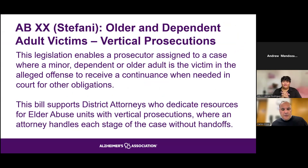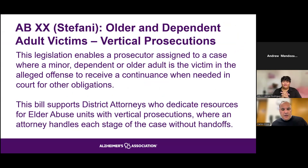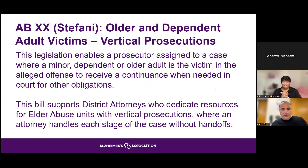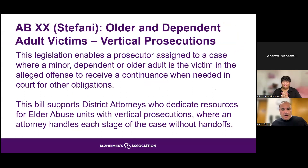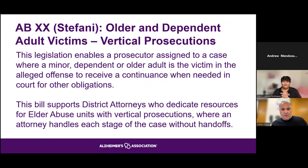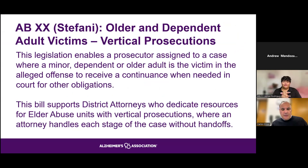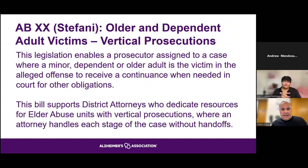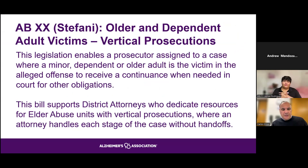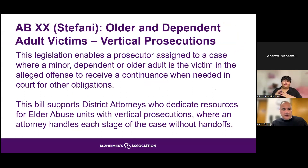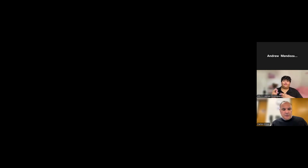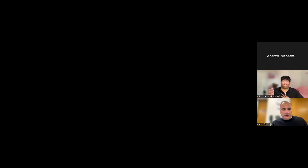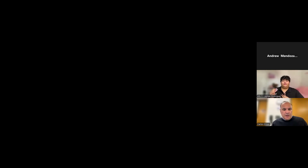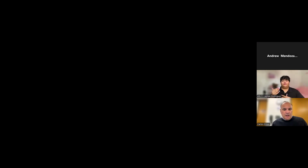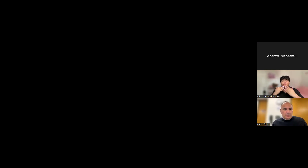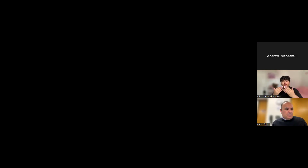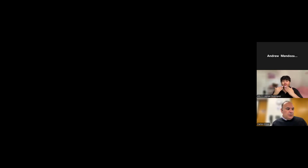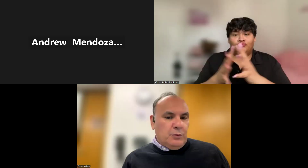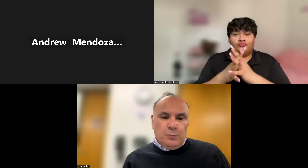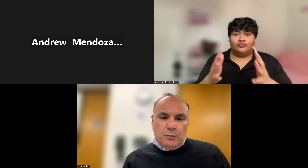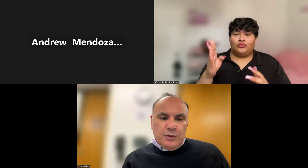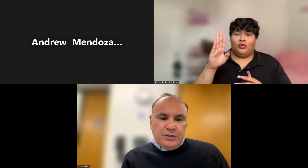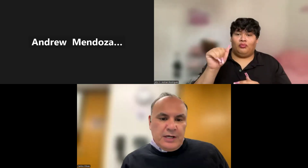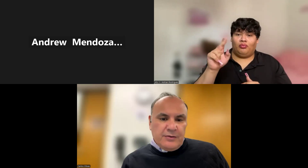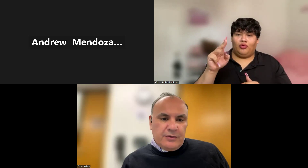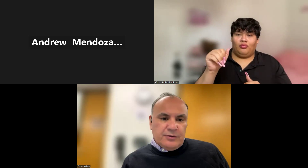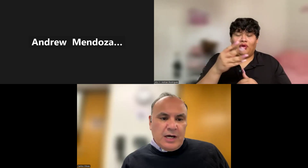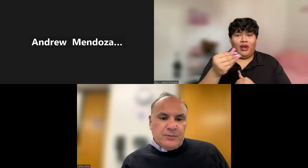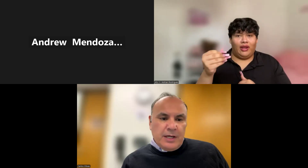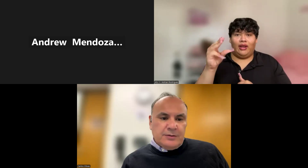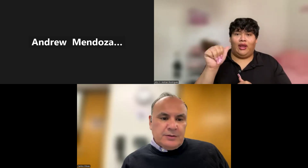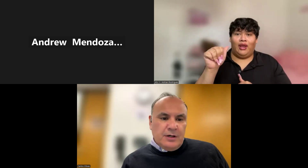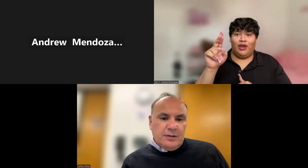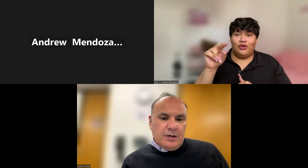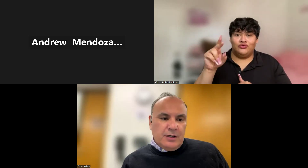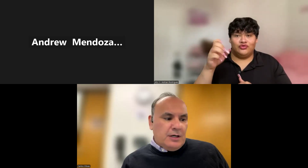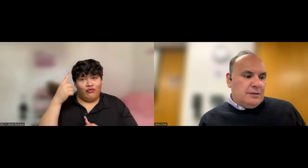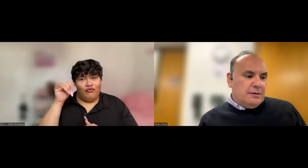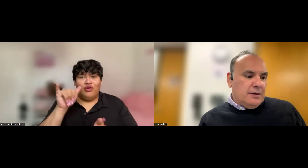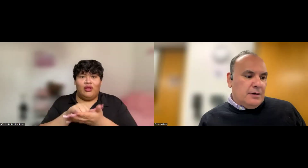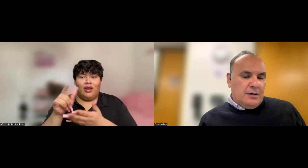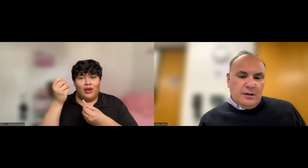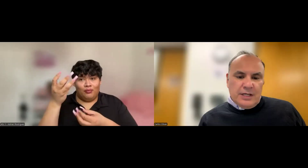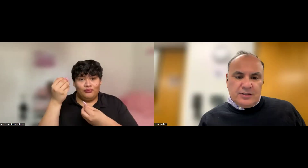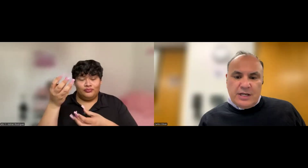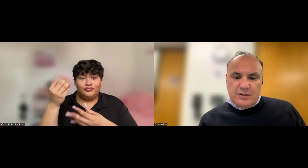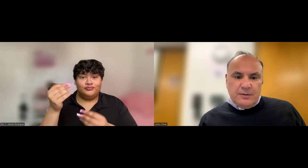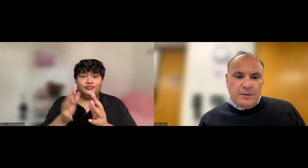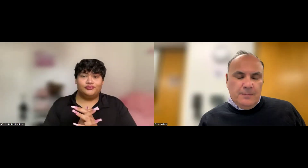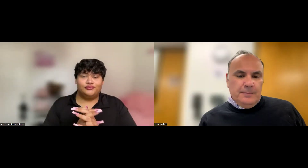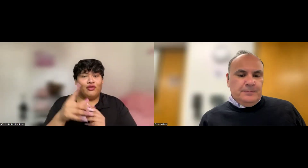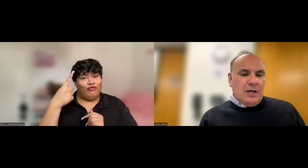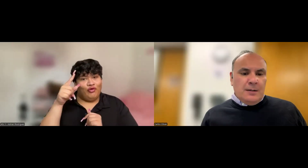Thank you, Barbara and Andrew. We appreciate those updates on our